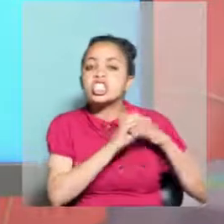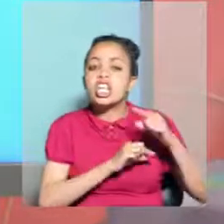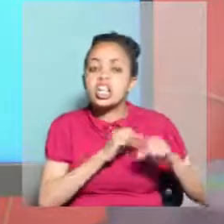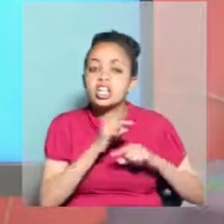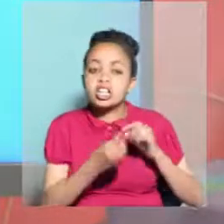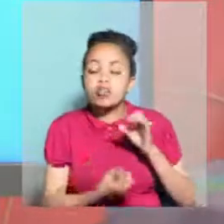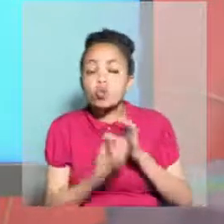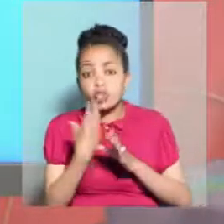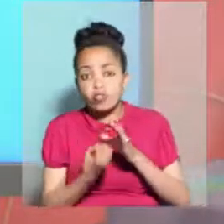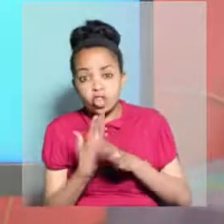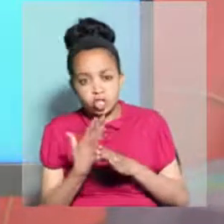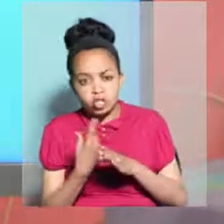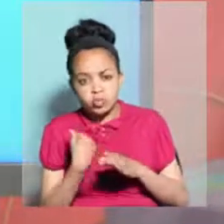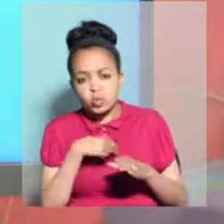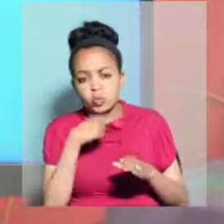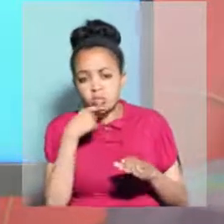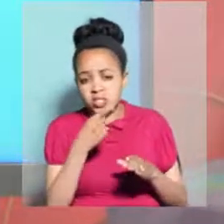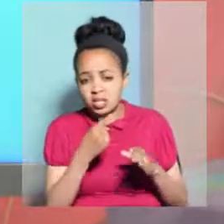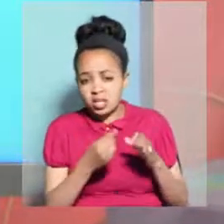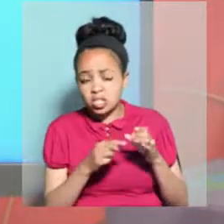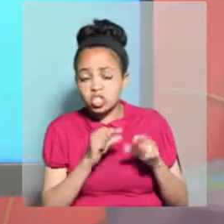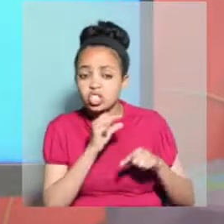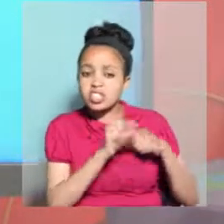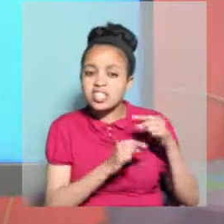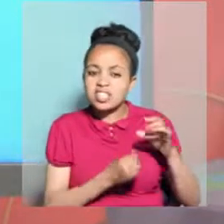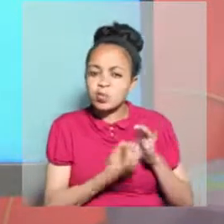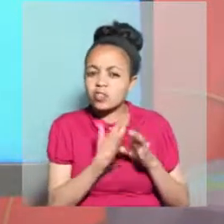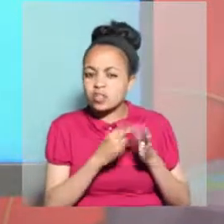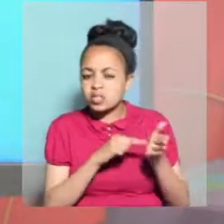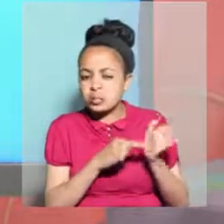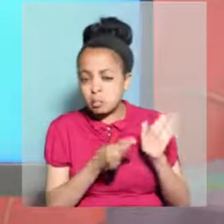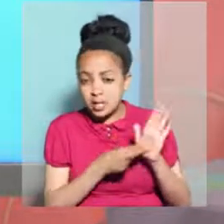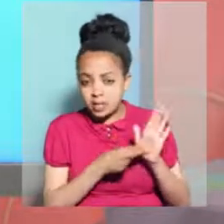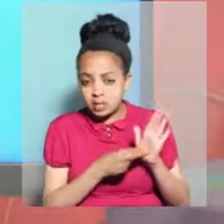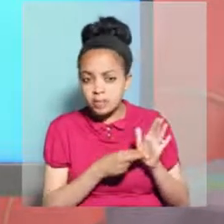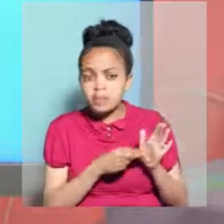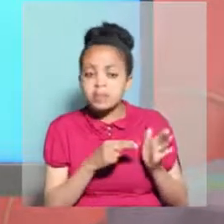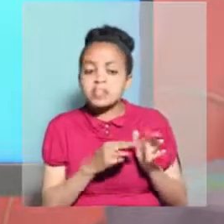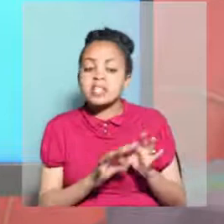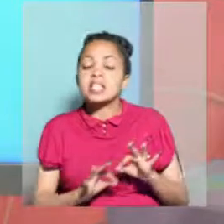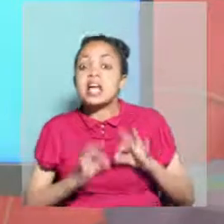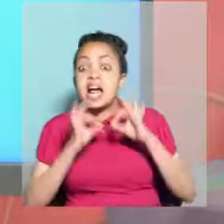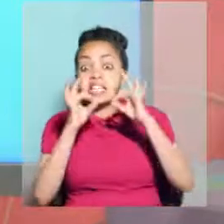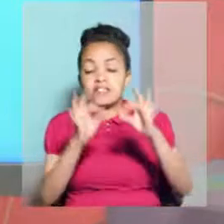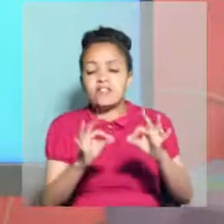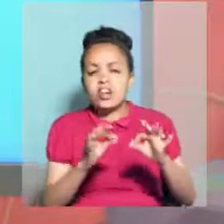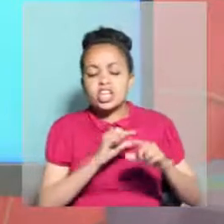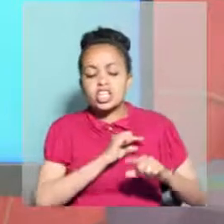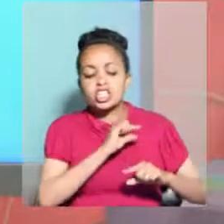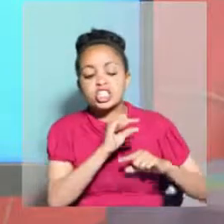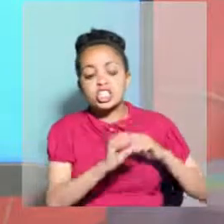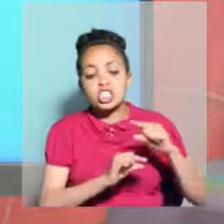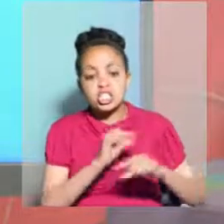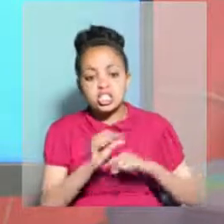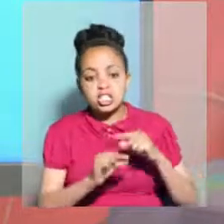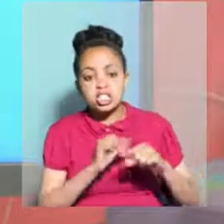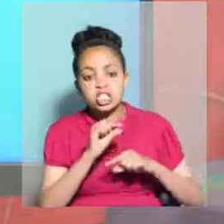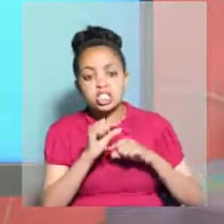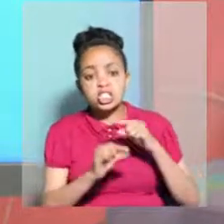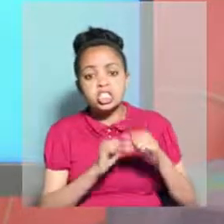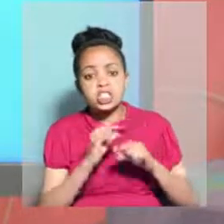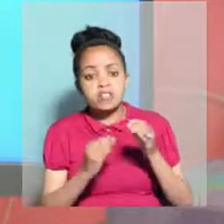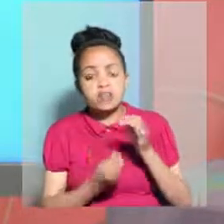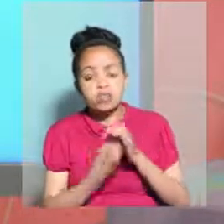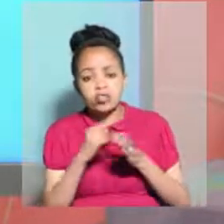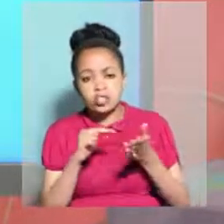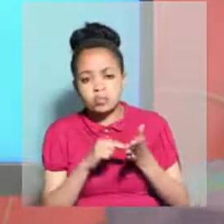here. When we say genetic modification, a means of transferring a gene. Genetic modification